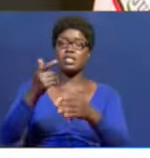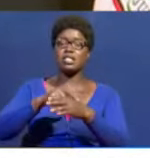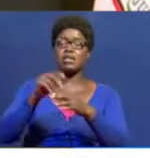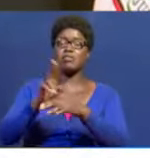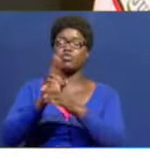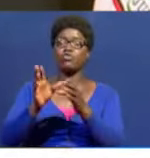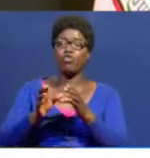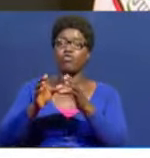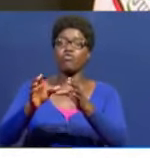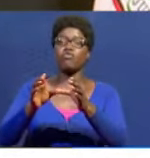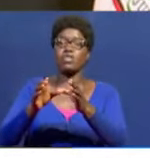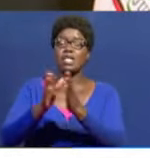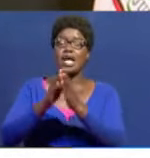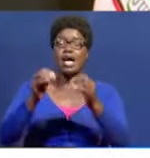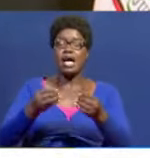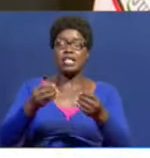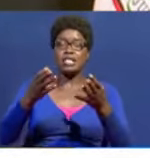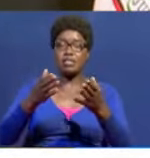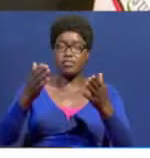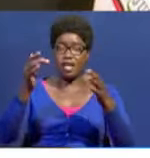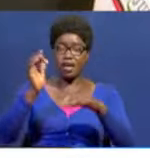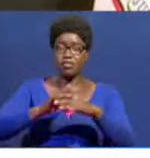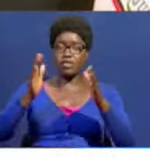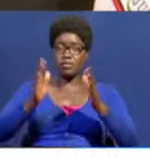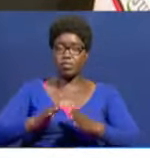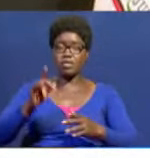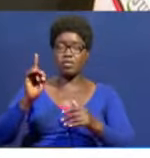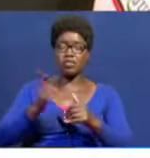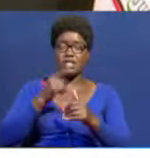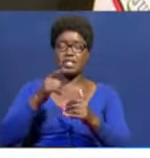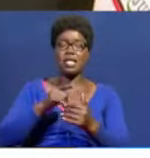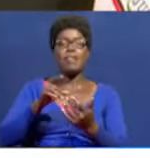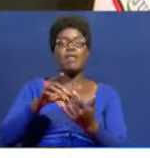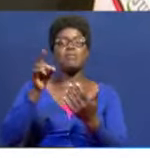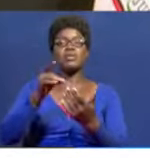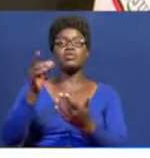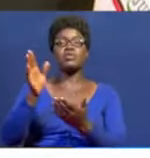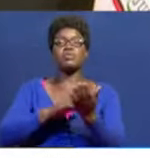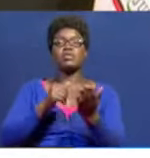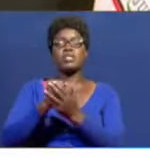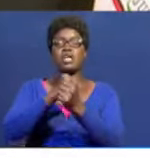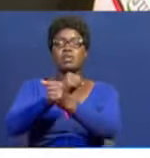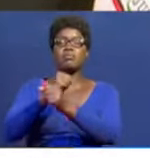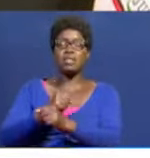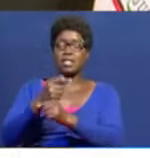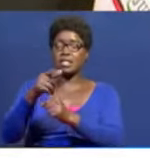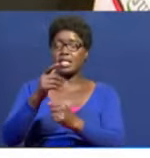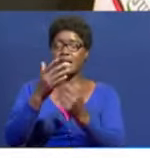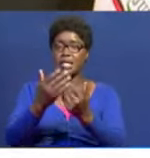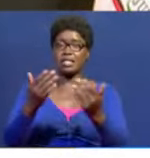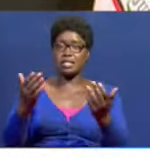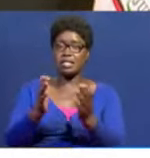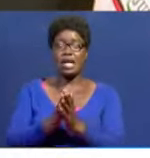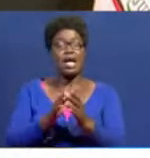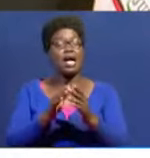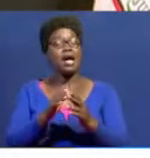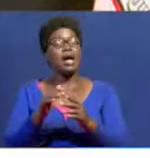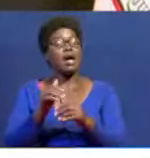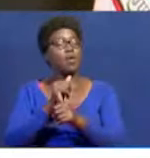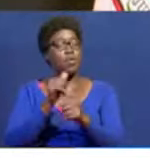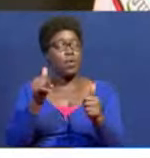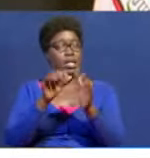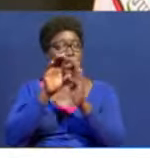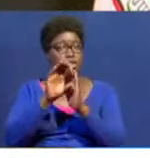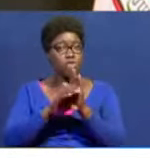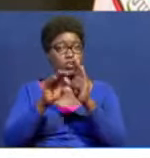use of force and give the affected person the first priority to demolish and salvage their property. Critically, our Constitution